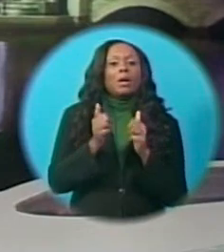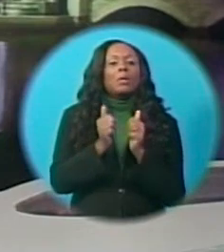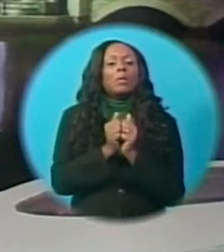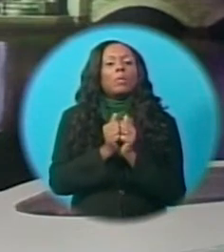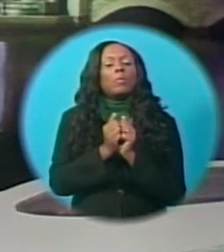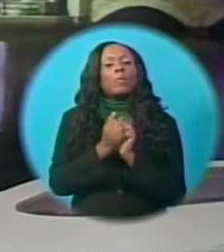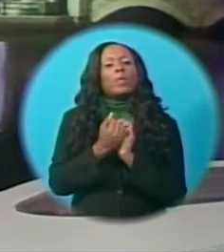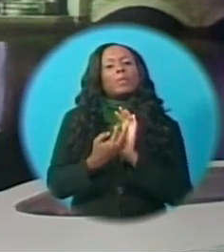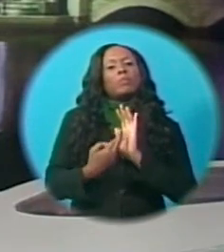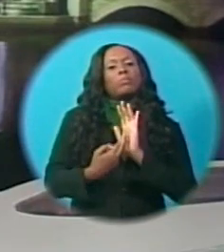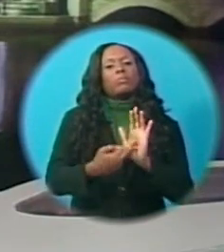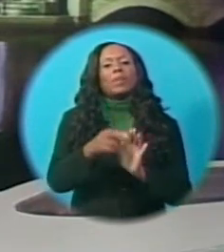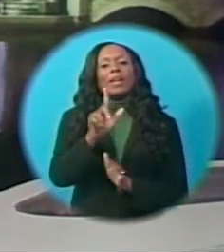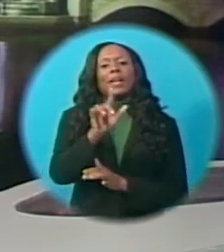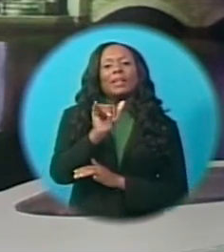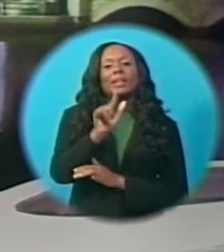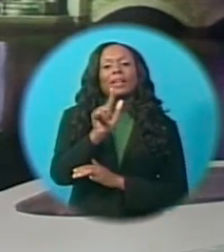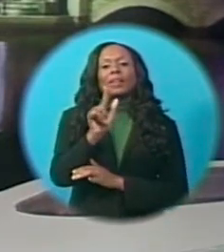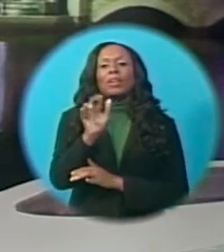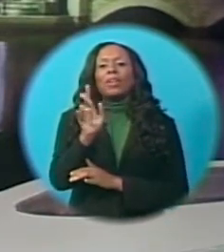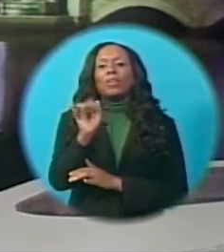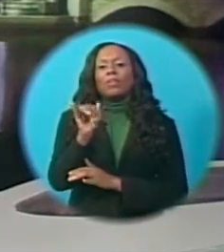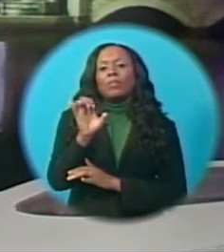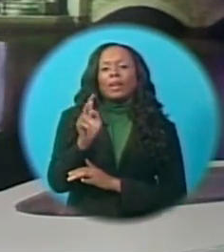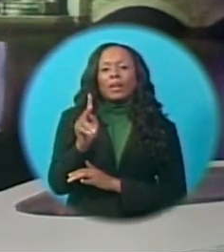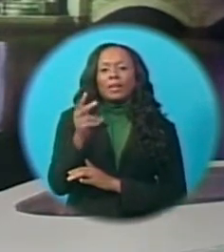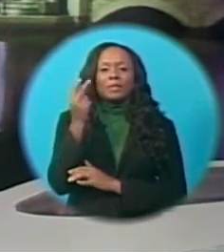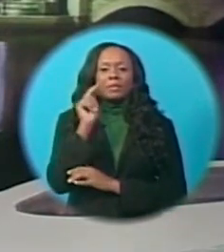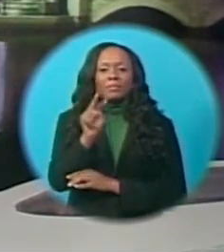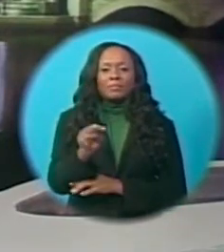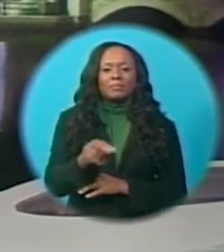Rick Reed. CBC's Shane Jones tells us more.